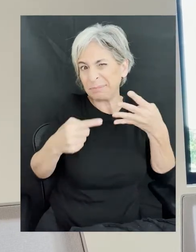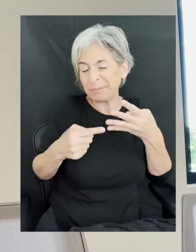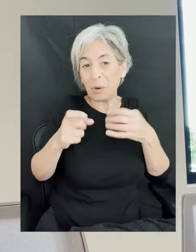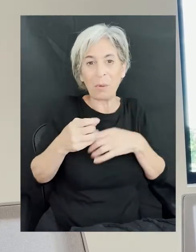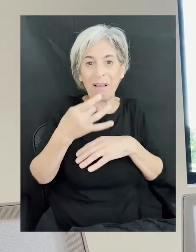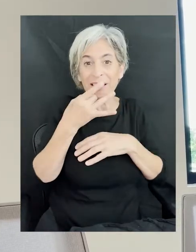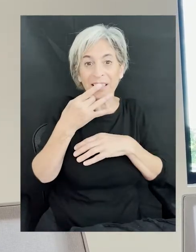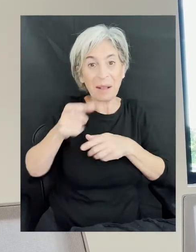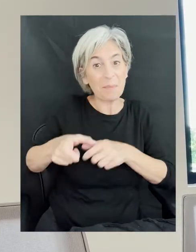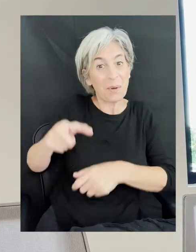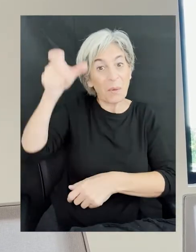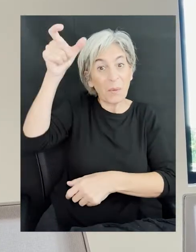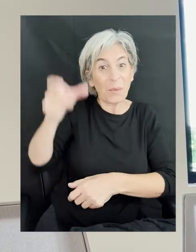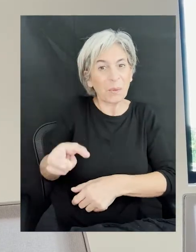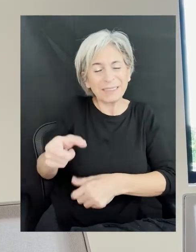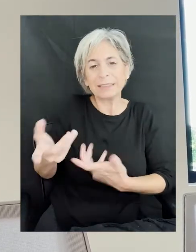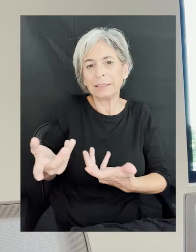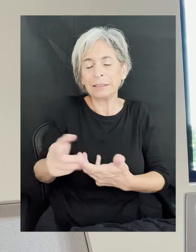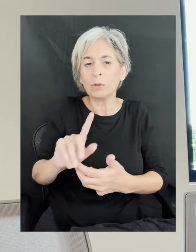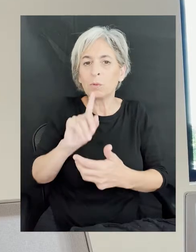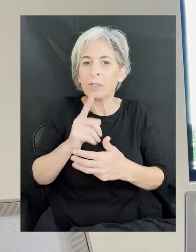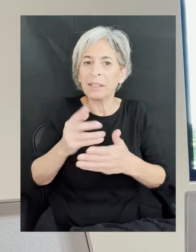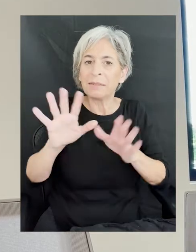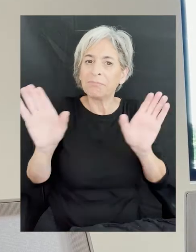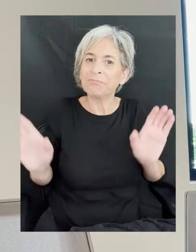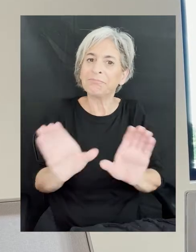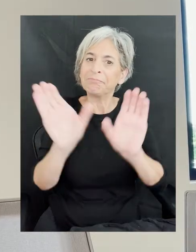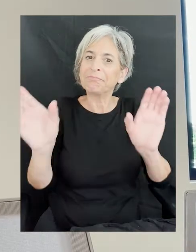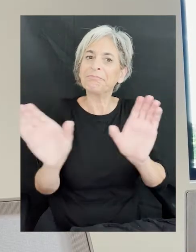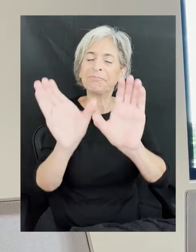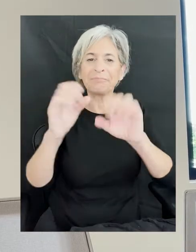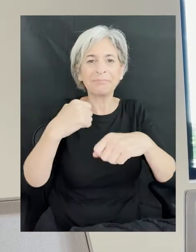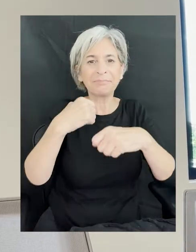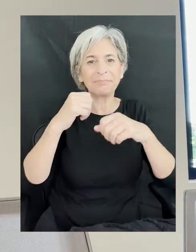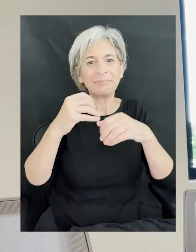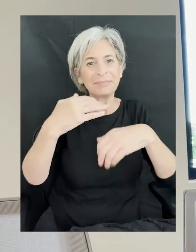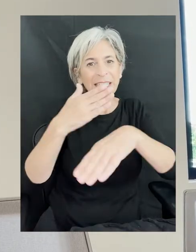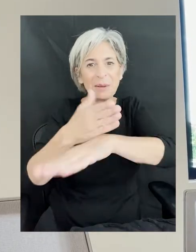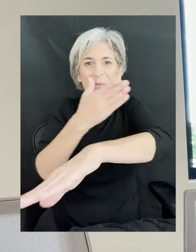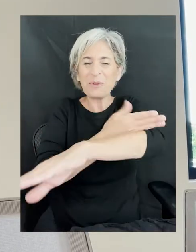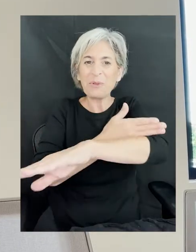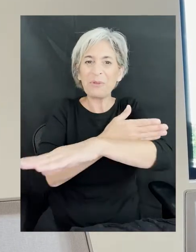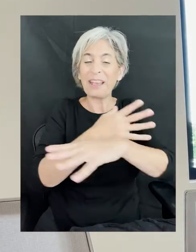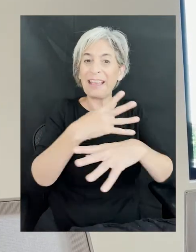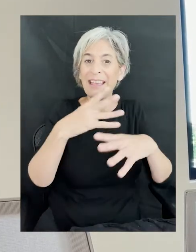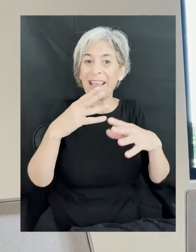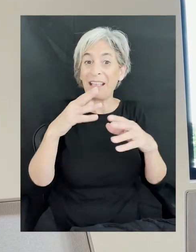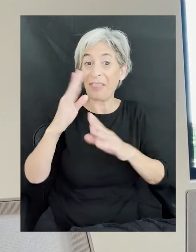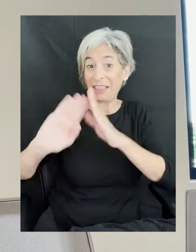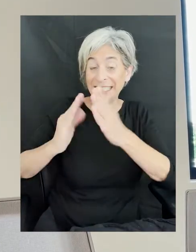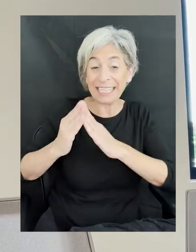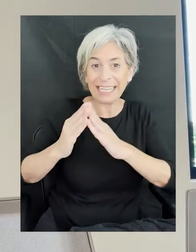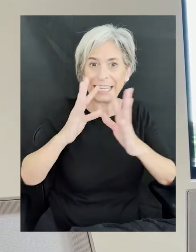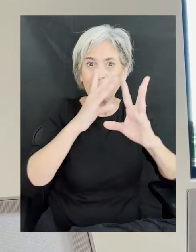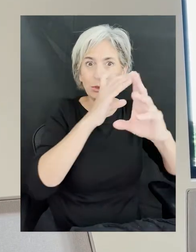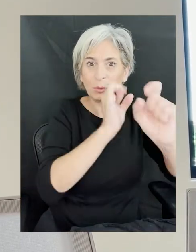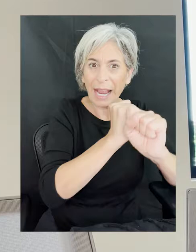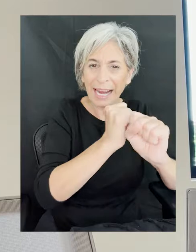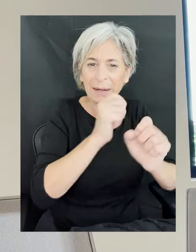light posts, really enhance the city and make the city a better place to live and attract tourists and visitors to the